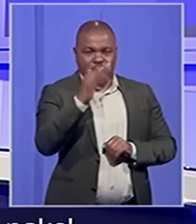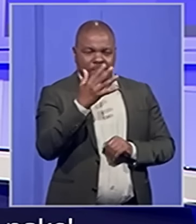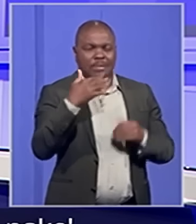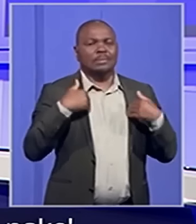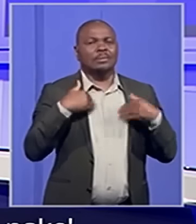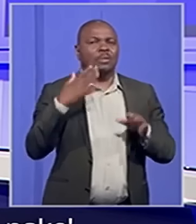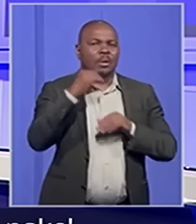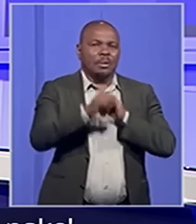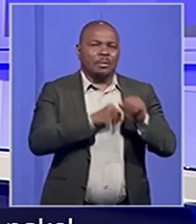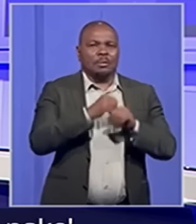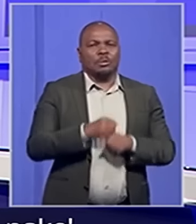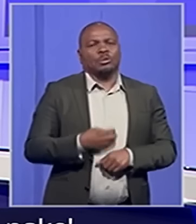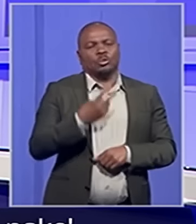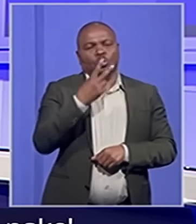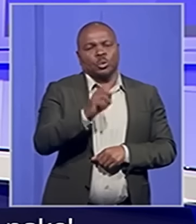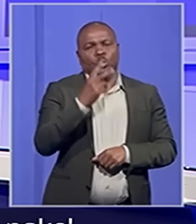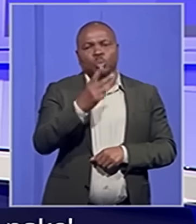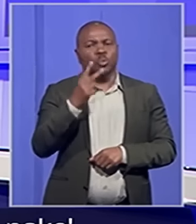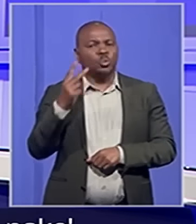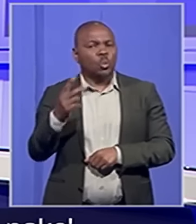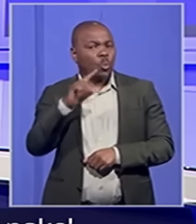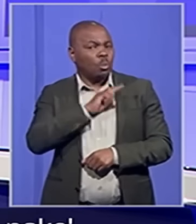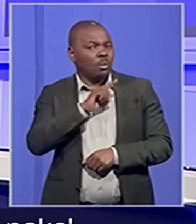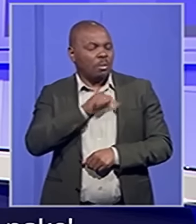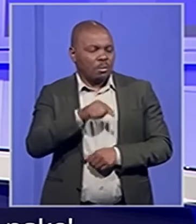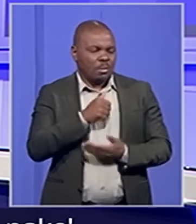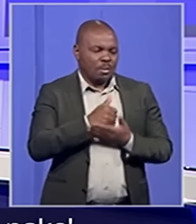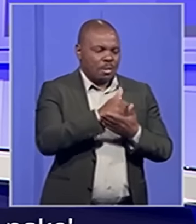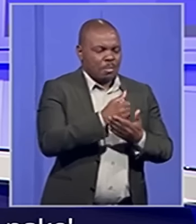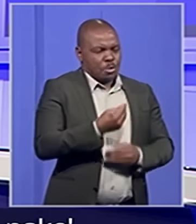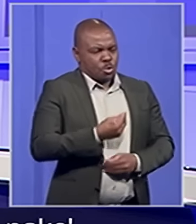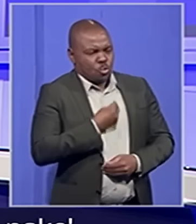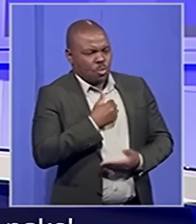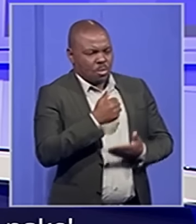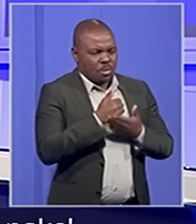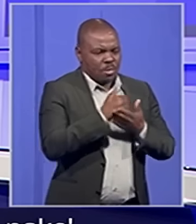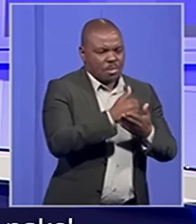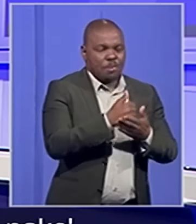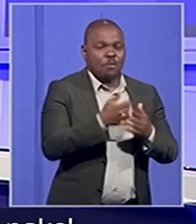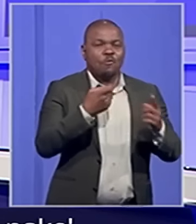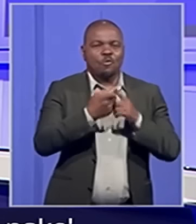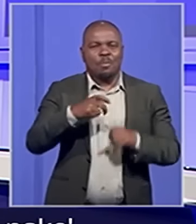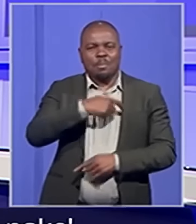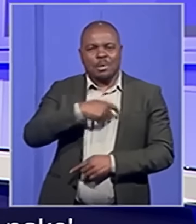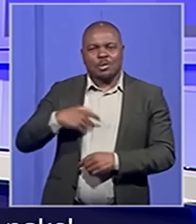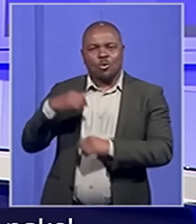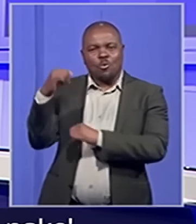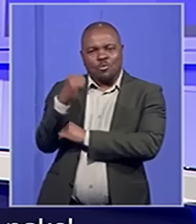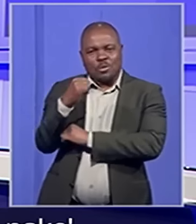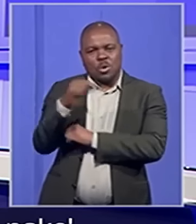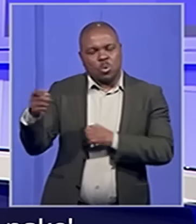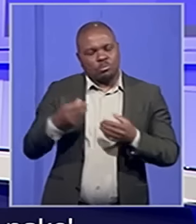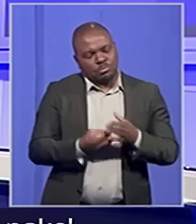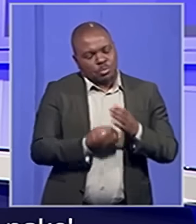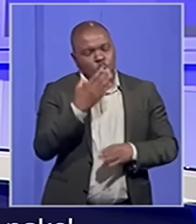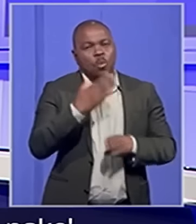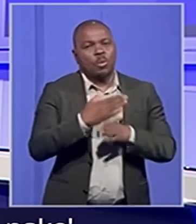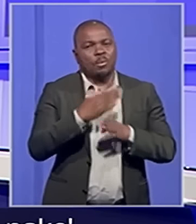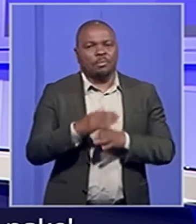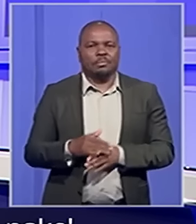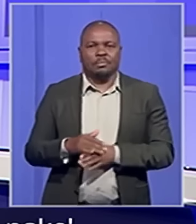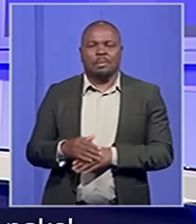wa 2022 bjalo ka karolo ya lenaneo la baswa ka kantorong ya presidente la go hlola mešomo. Tona ya kgoro ya